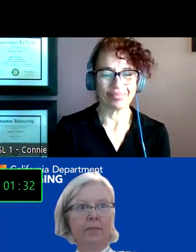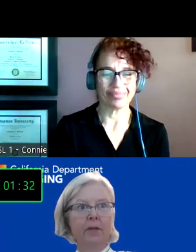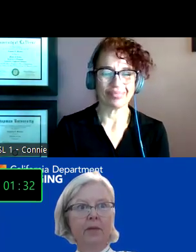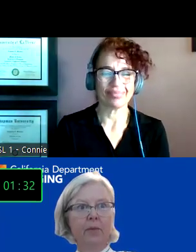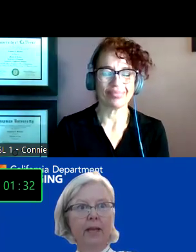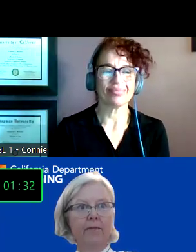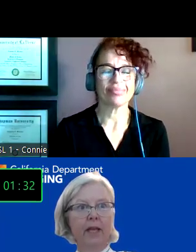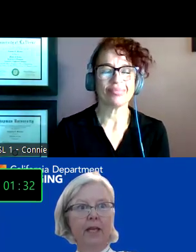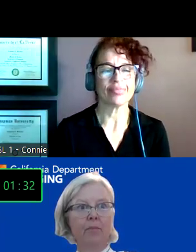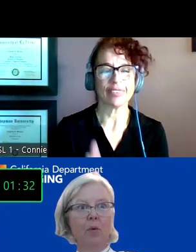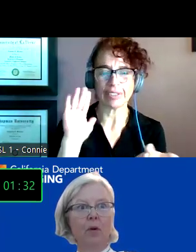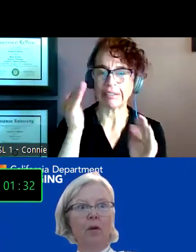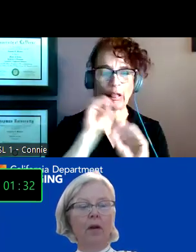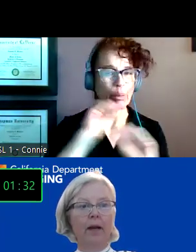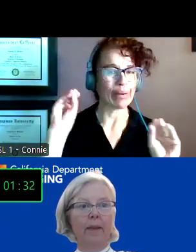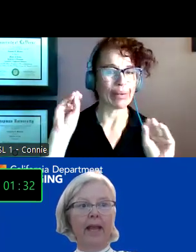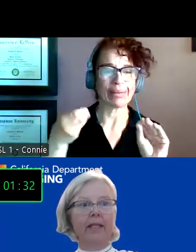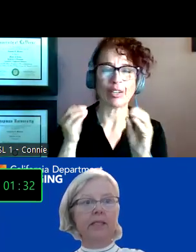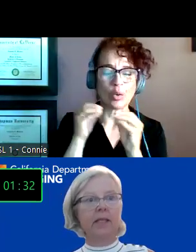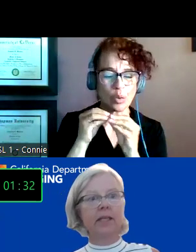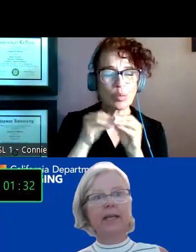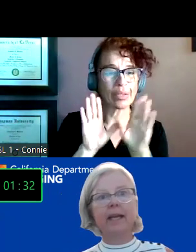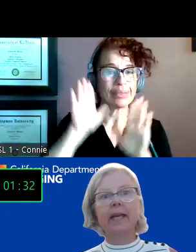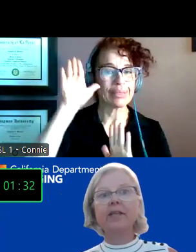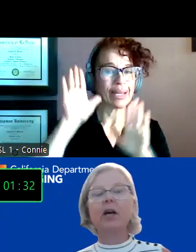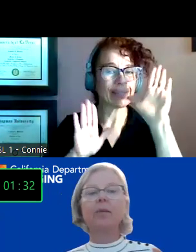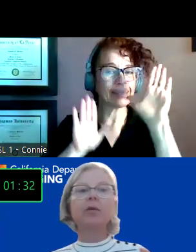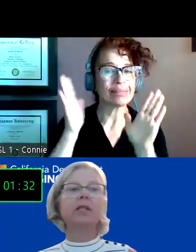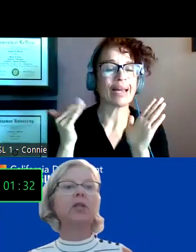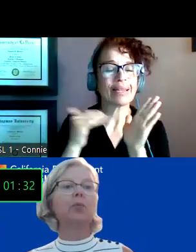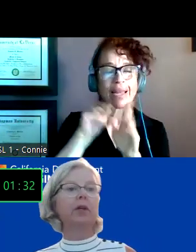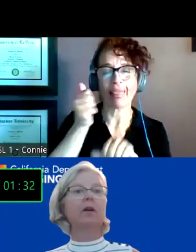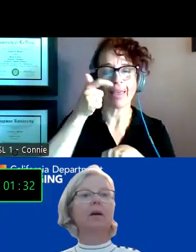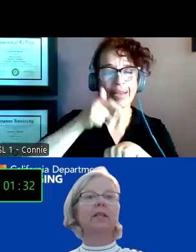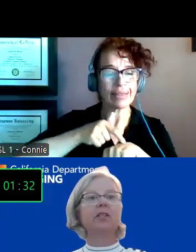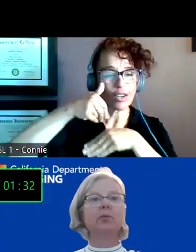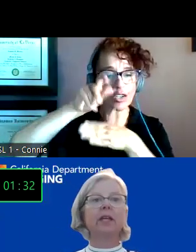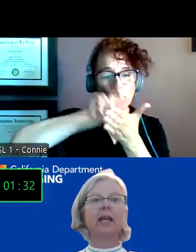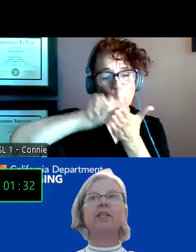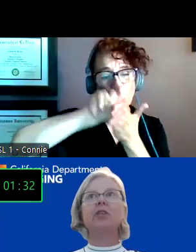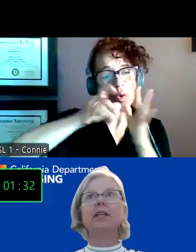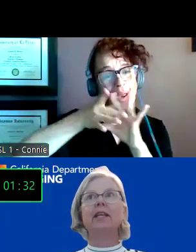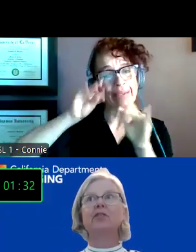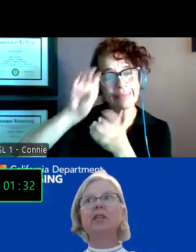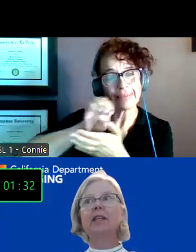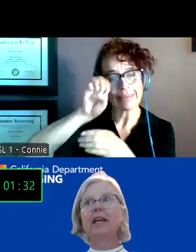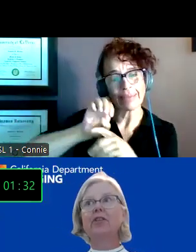It doesn't appear that we have any more hands. Again, anytime you can send your written comments to